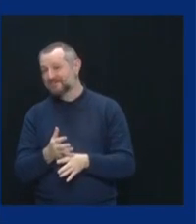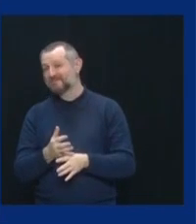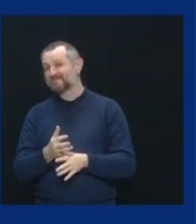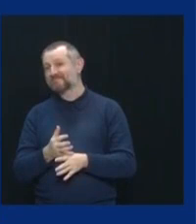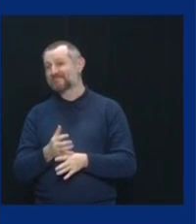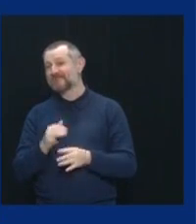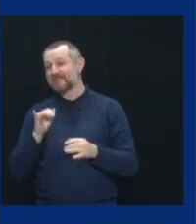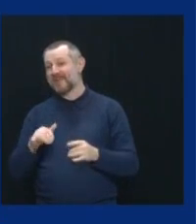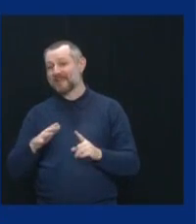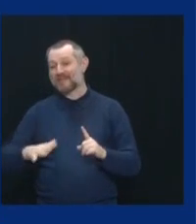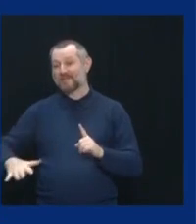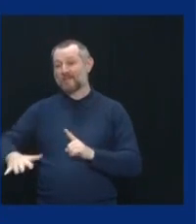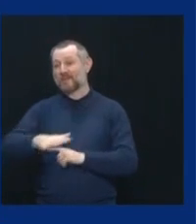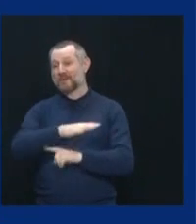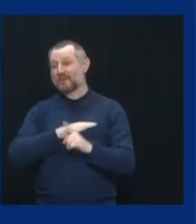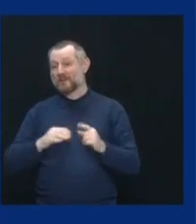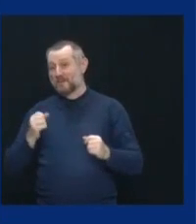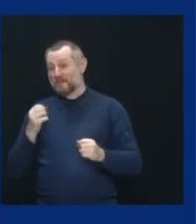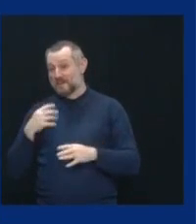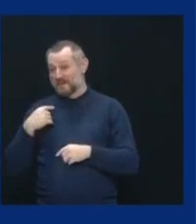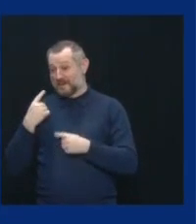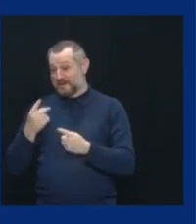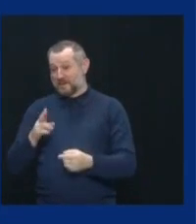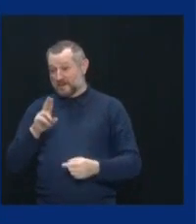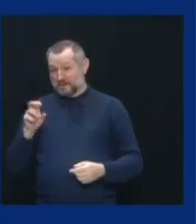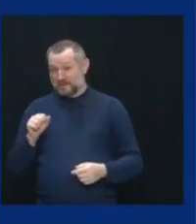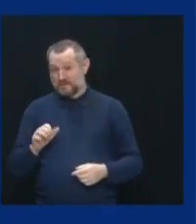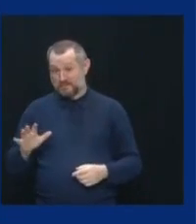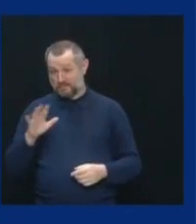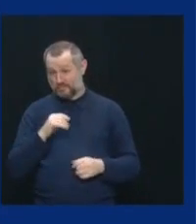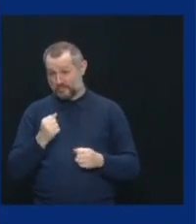for several years in this country and in this state?